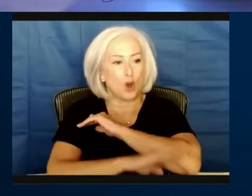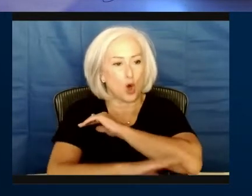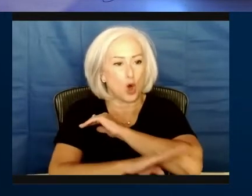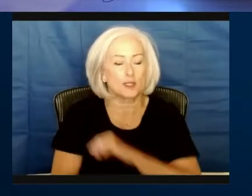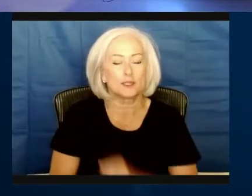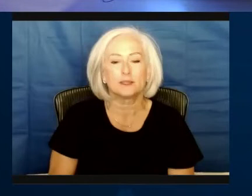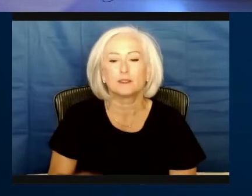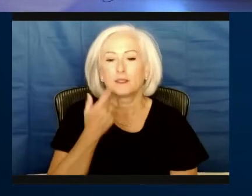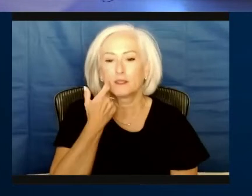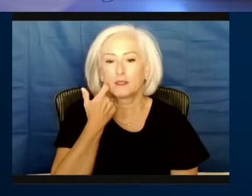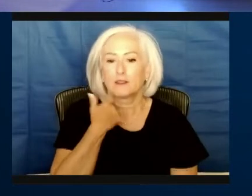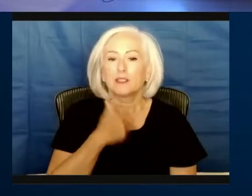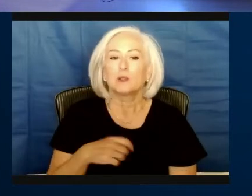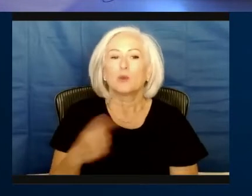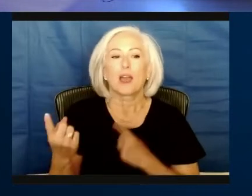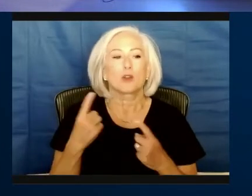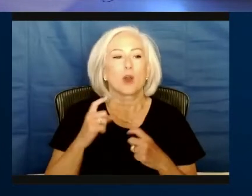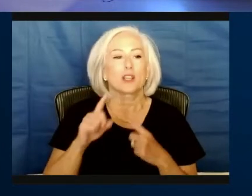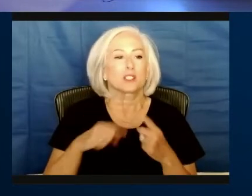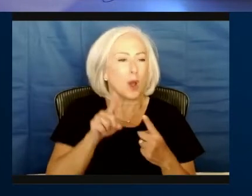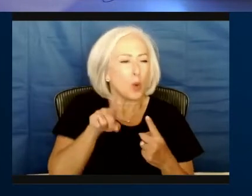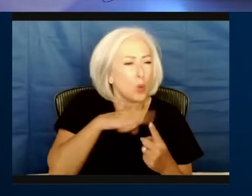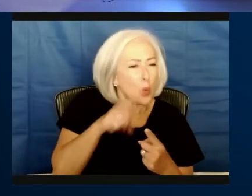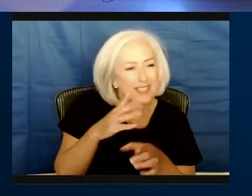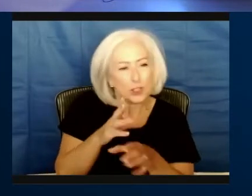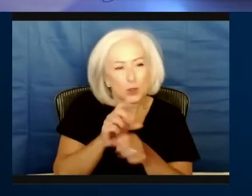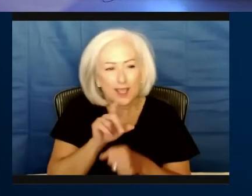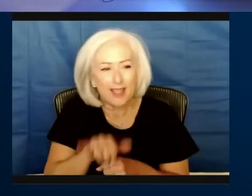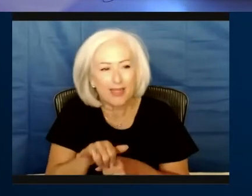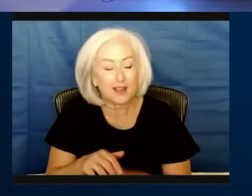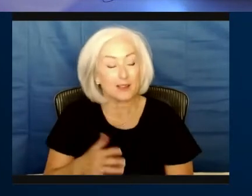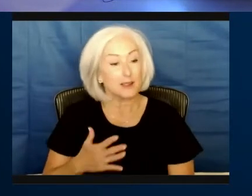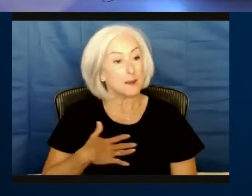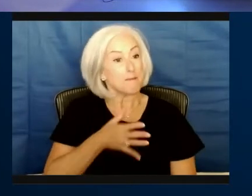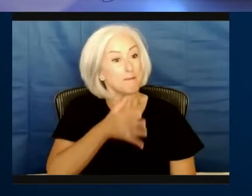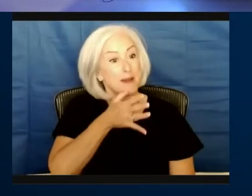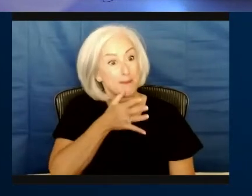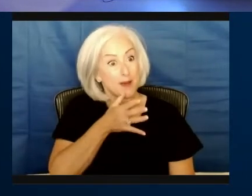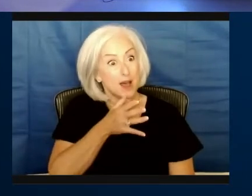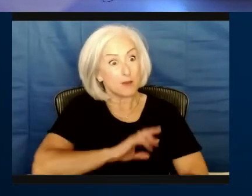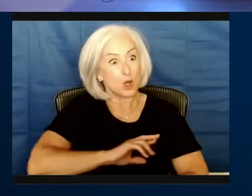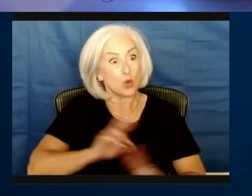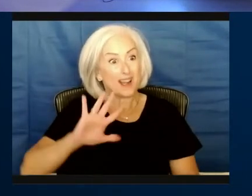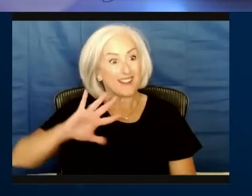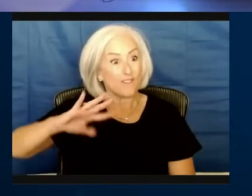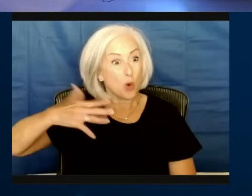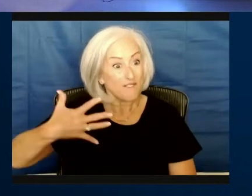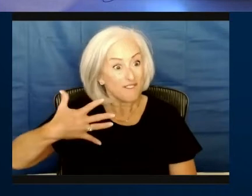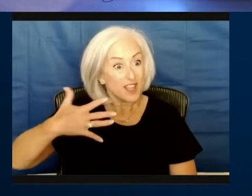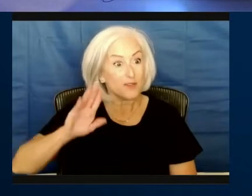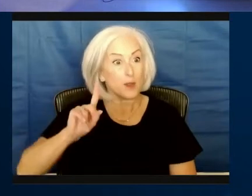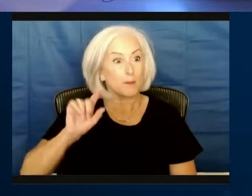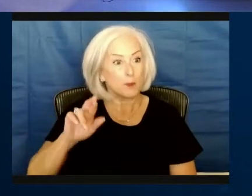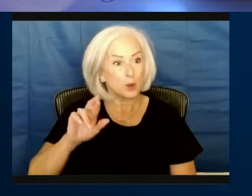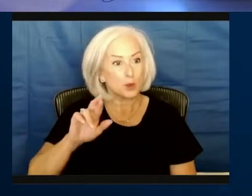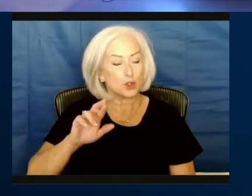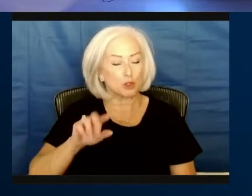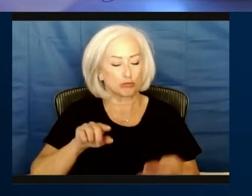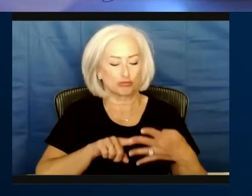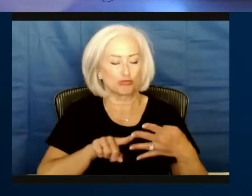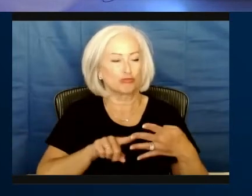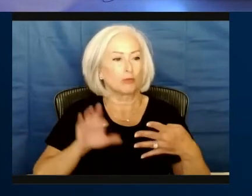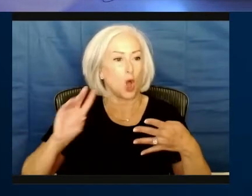out when to get that booster. Kathy says, my mom will be due for her 5th booster in mid-August. Does it make sense to get the booster or